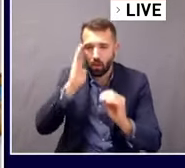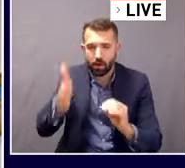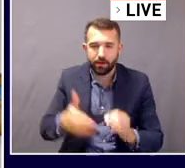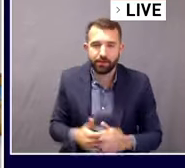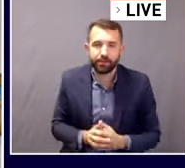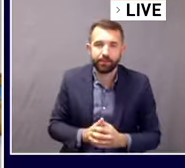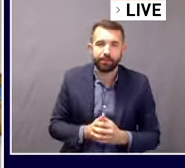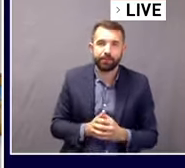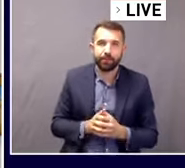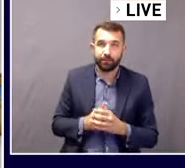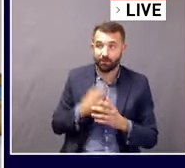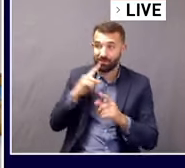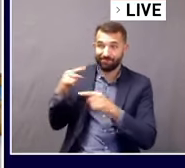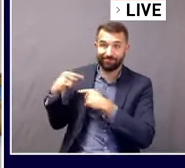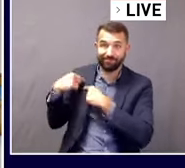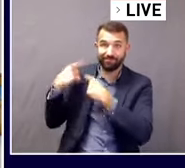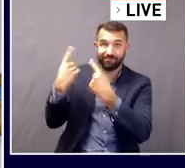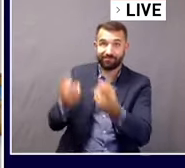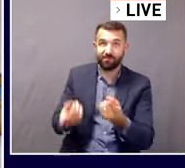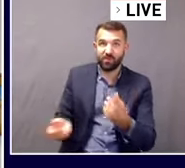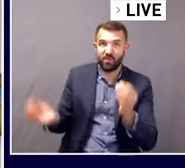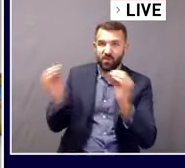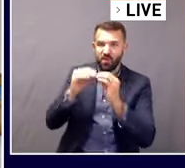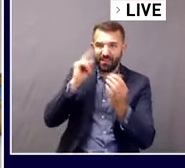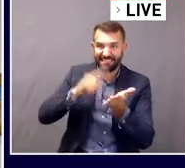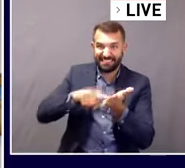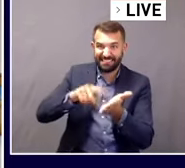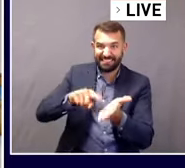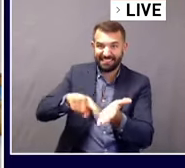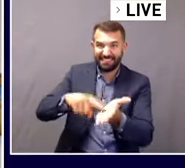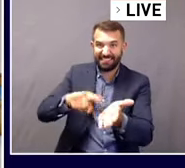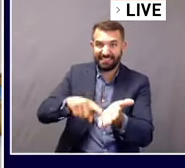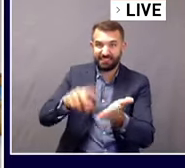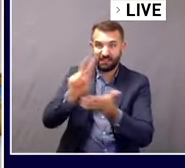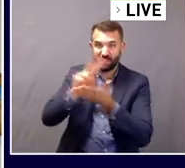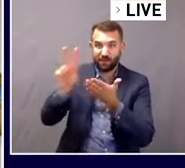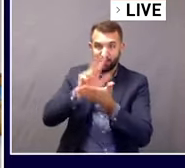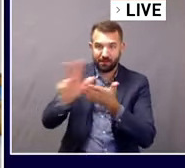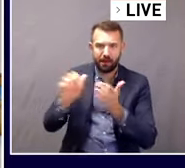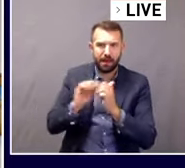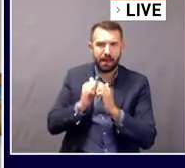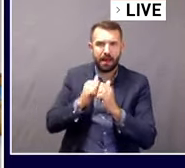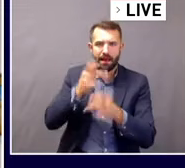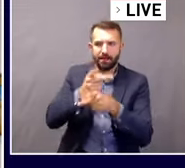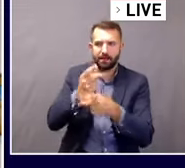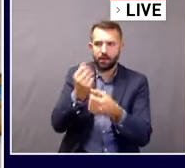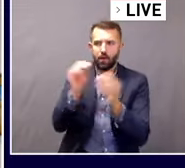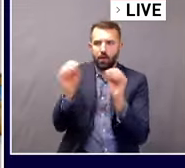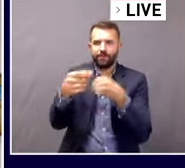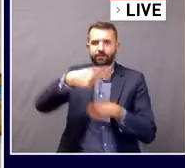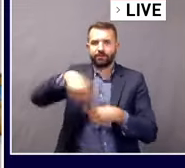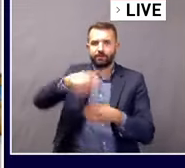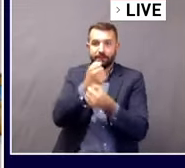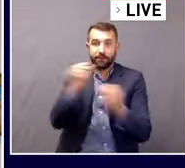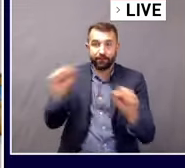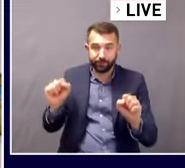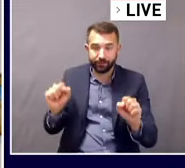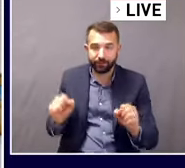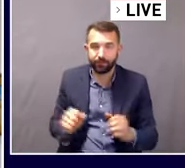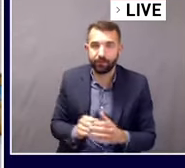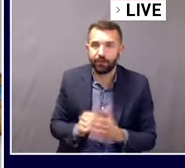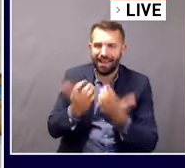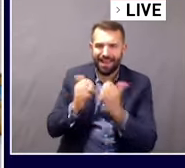around other ways to keep offices safe. And some of this really accords with where Maine CDC and